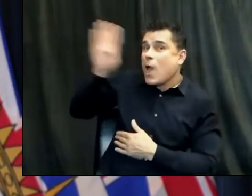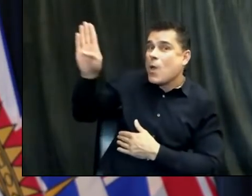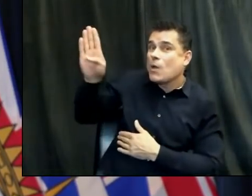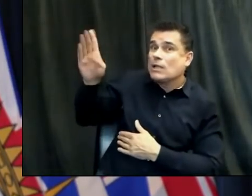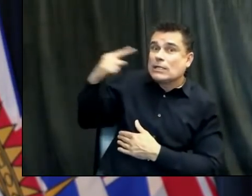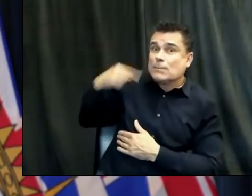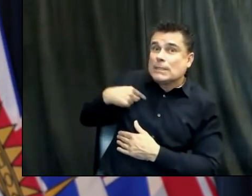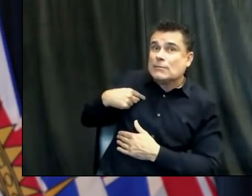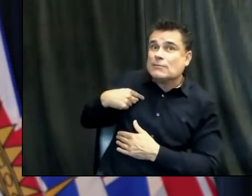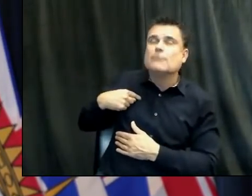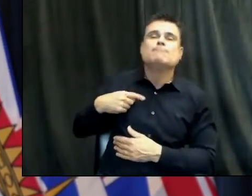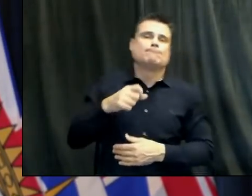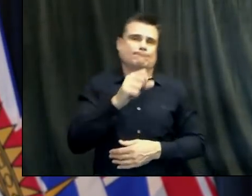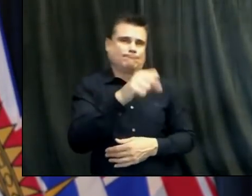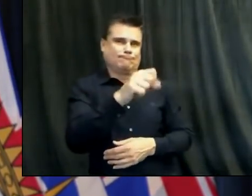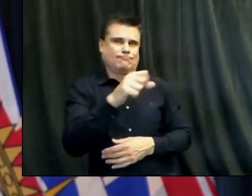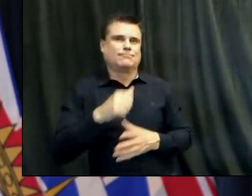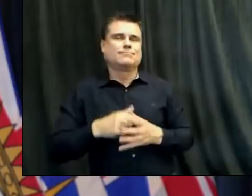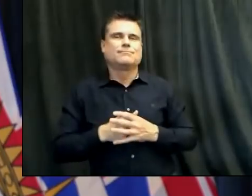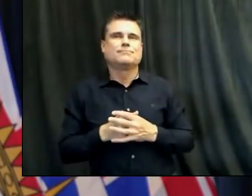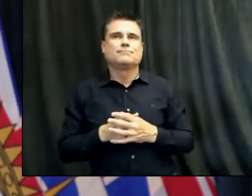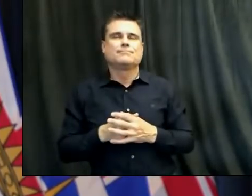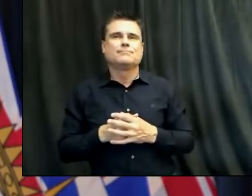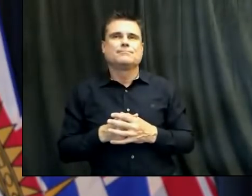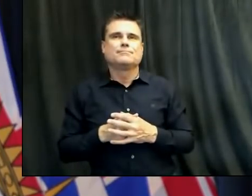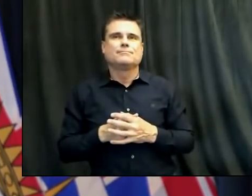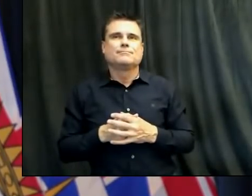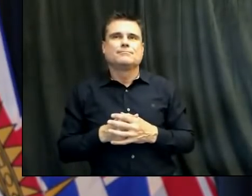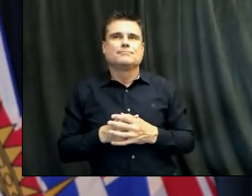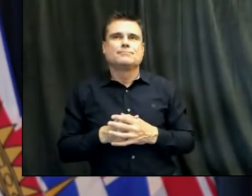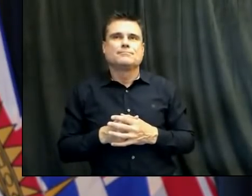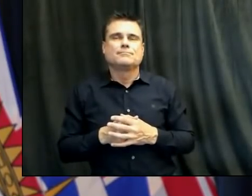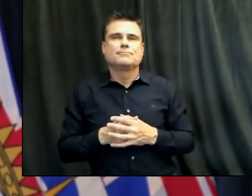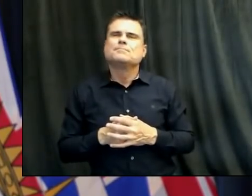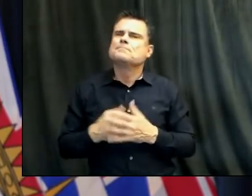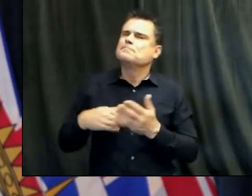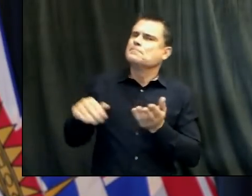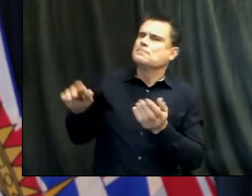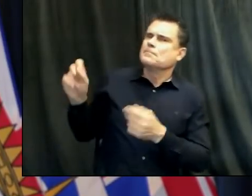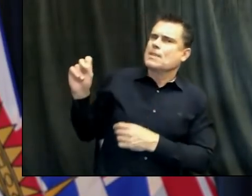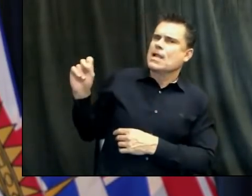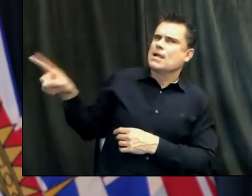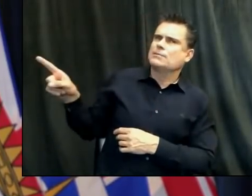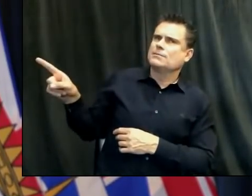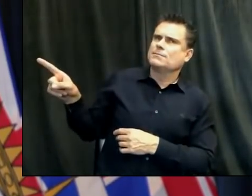gov.bc.ca/regional restrictions. And for information about the province's new orders and pandemic supports, visit